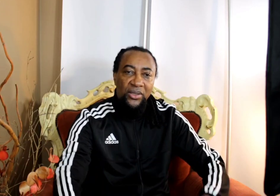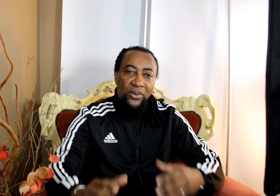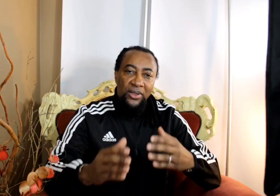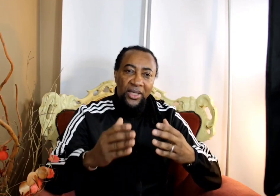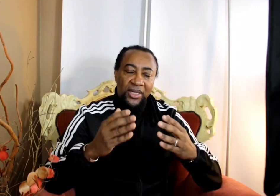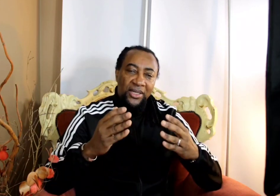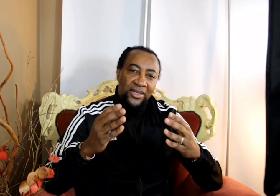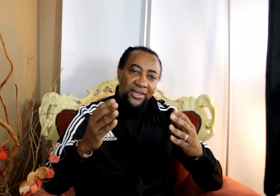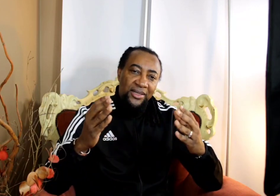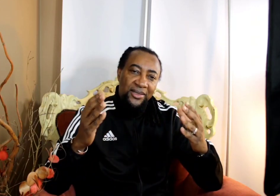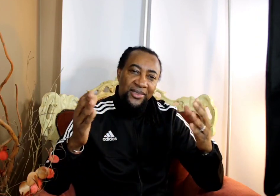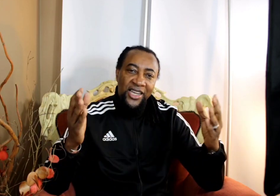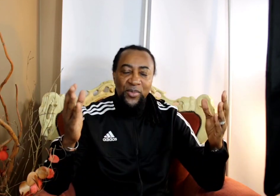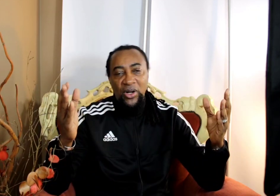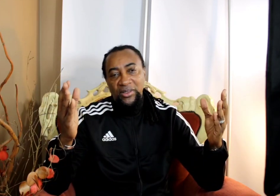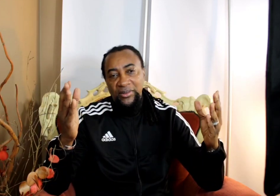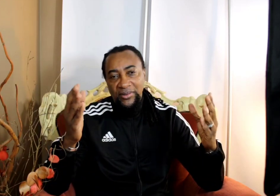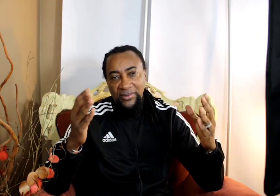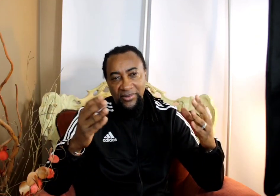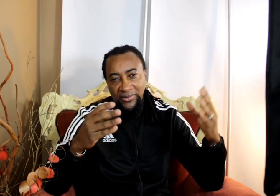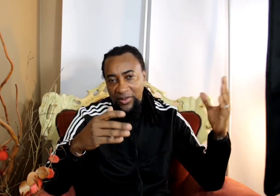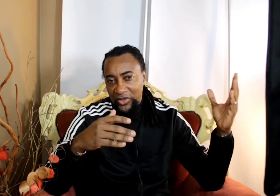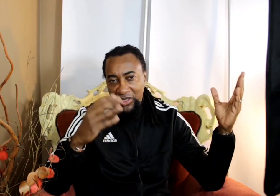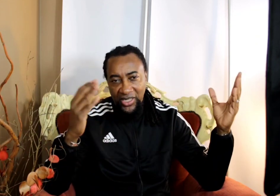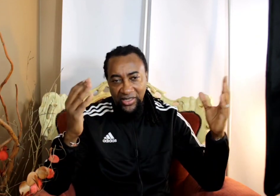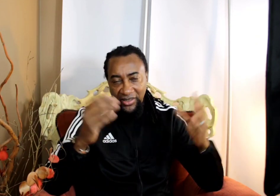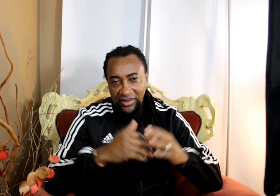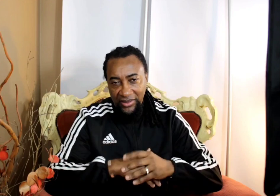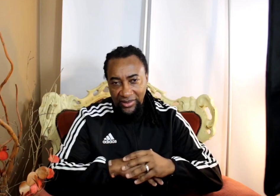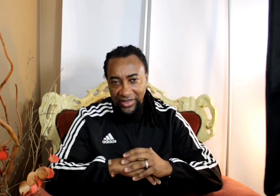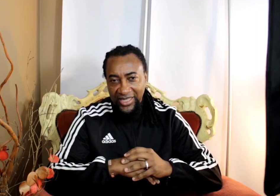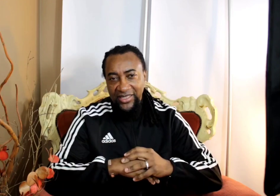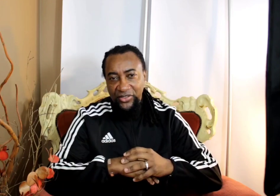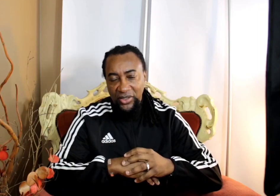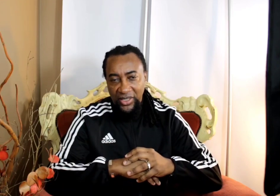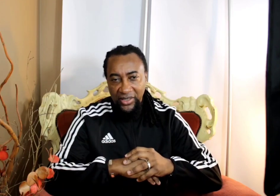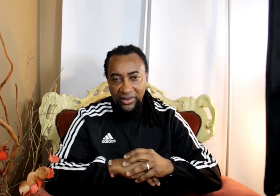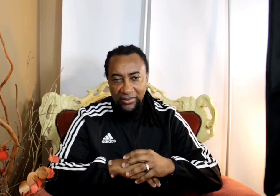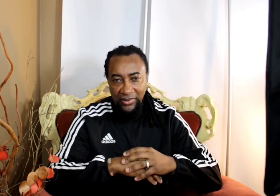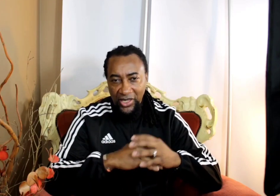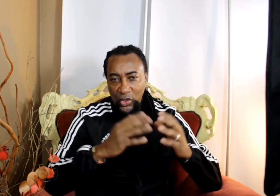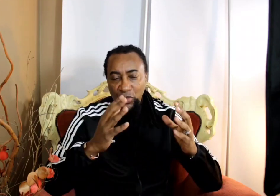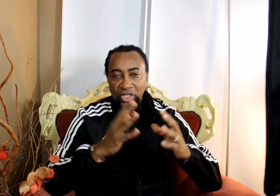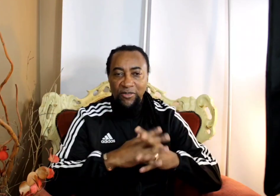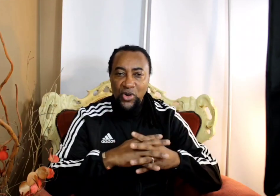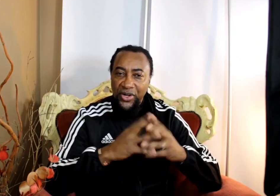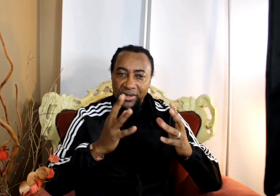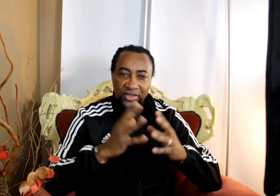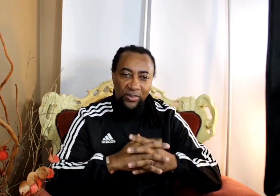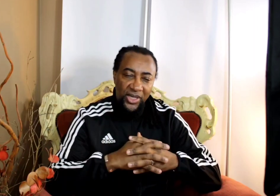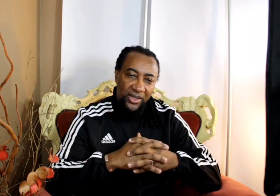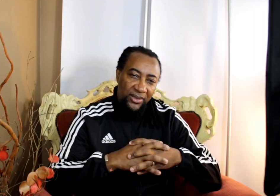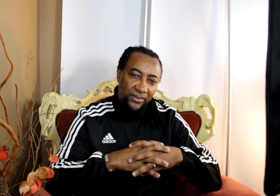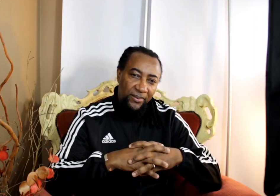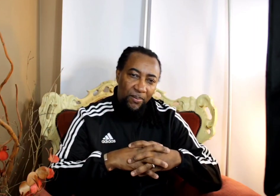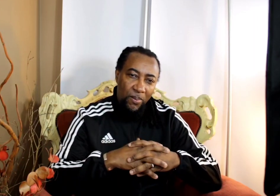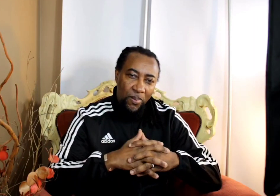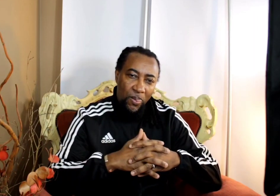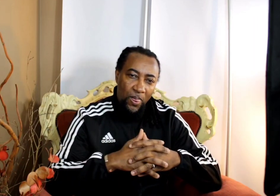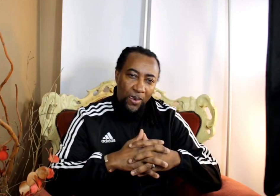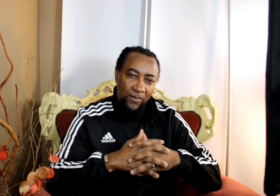So, John Brown from Trelawney, the hills of Trelawney, accused of murdering somebody.